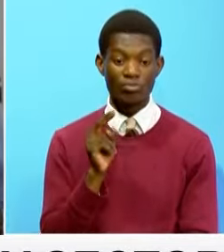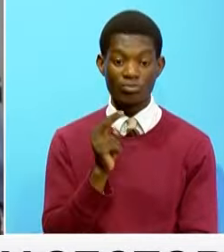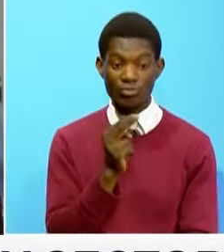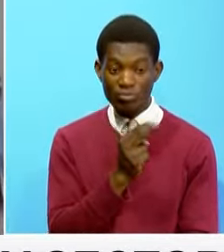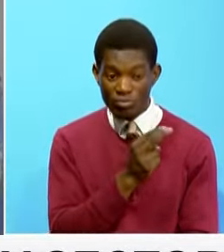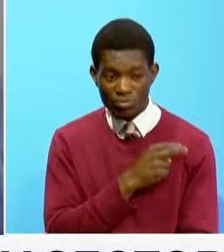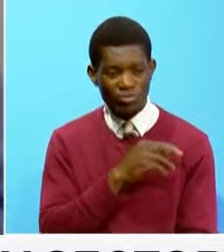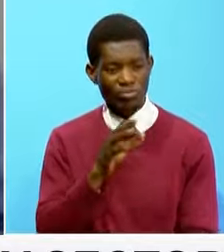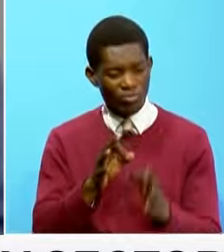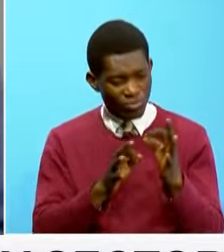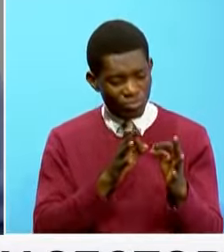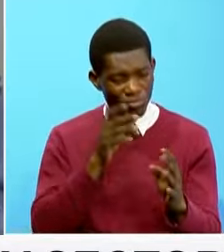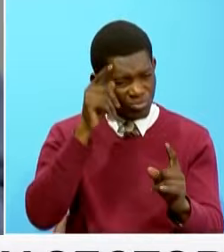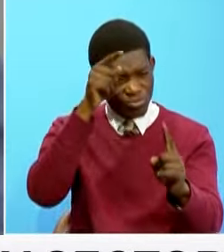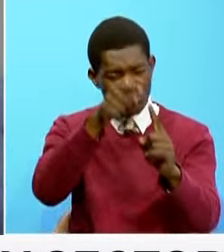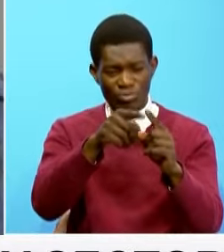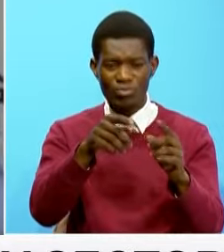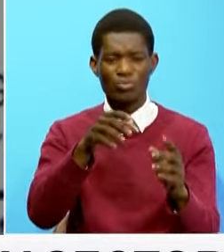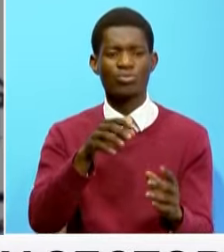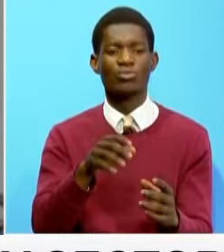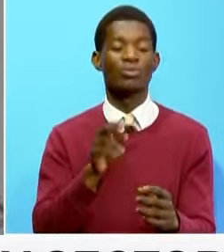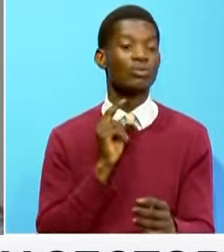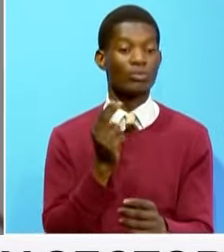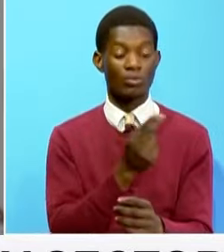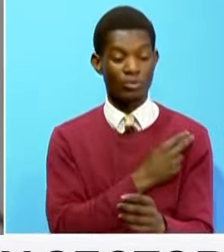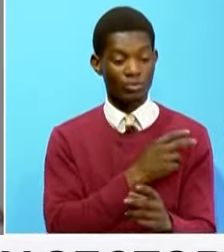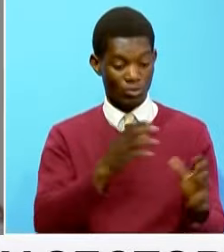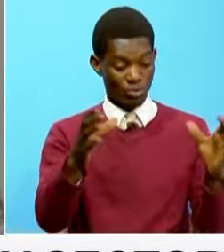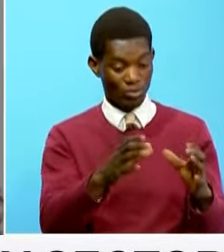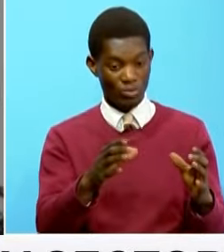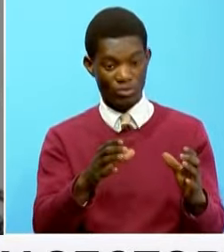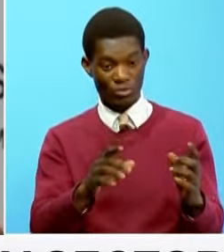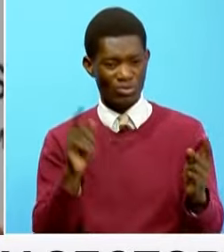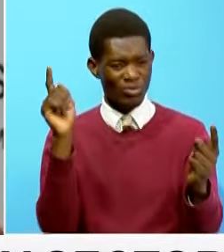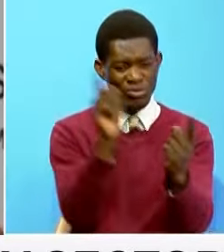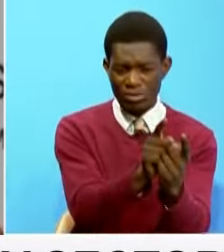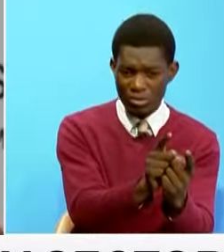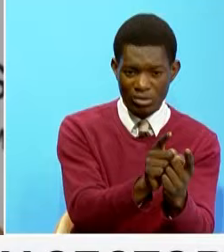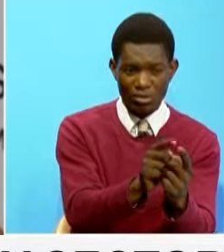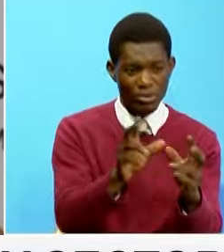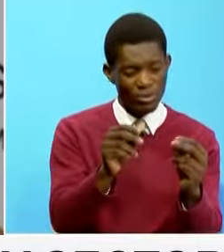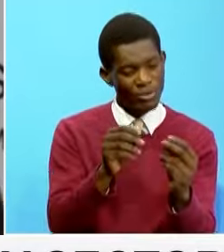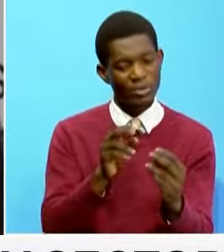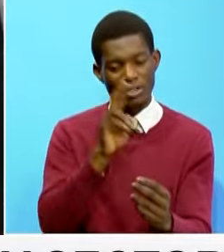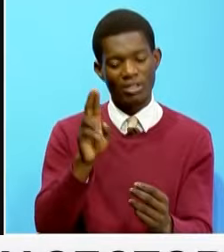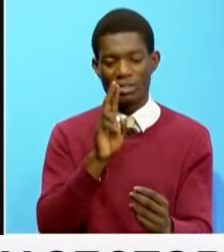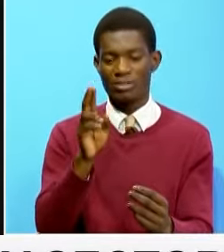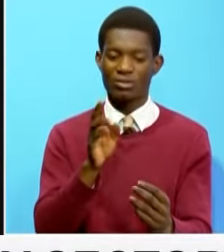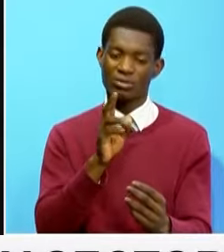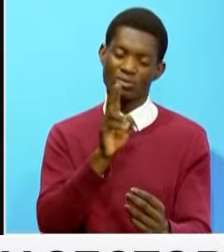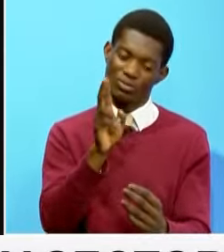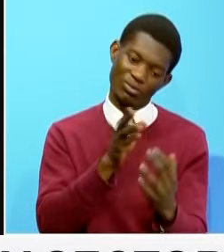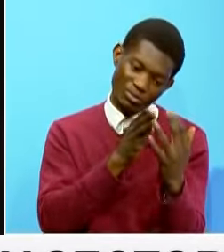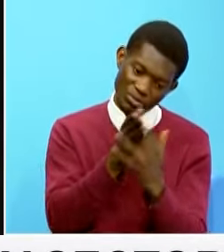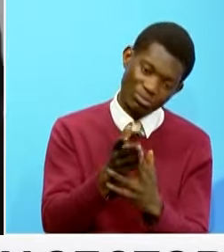one, you cannot cause direct the community. Because their leadership struggle. We realize as a foundation and as a